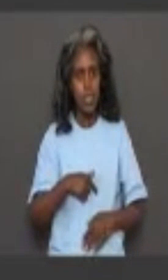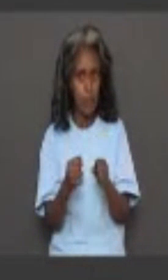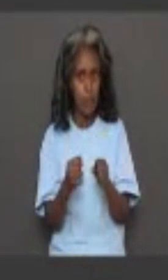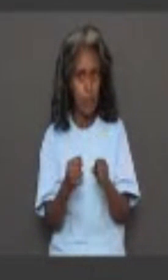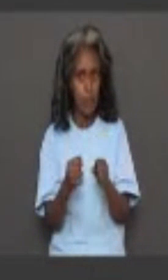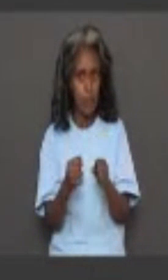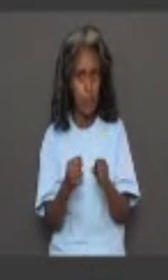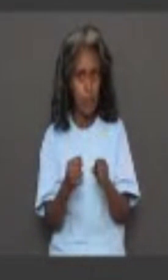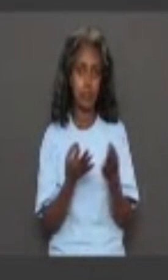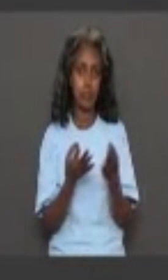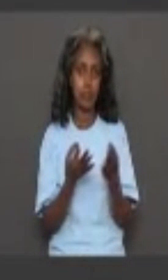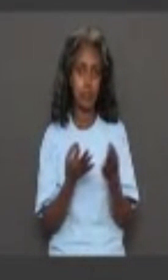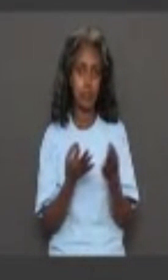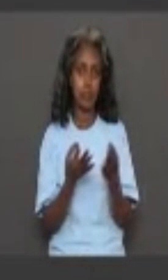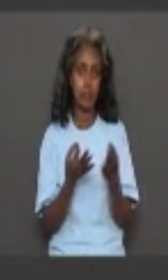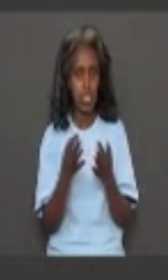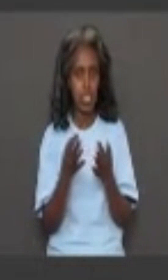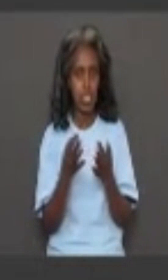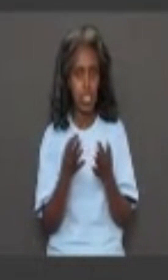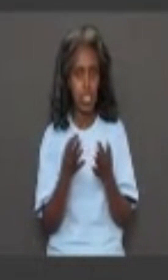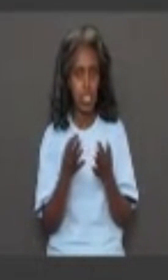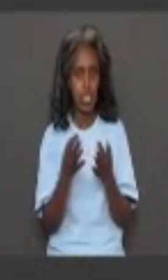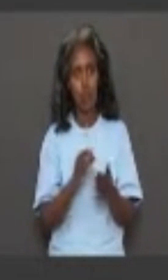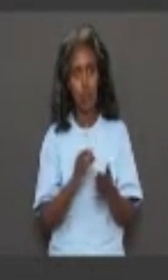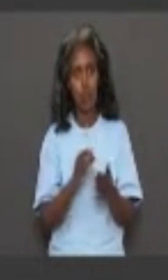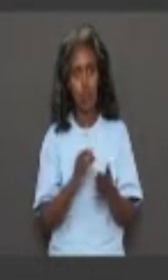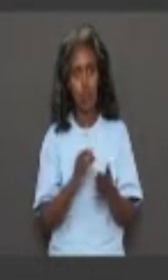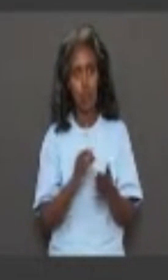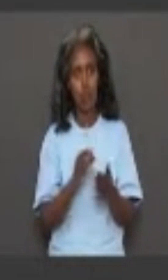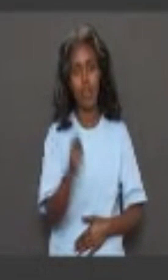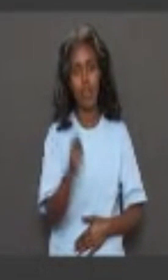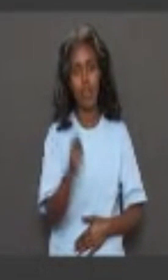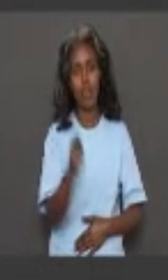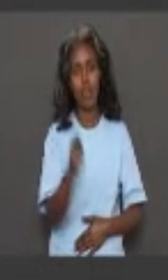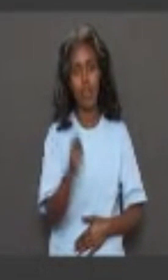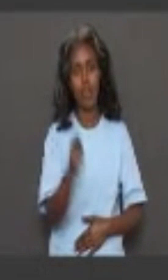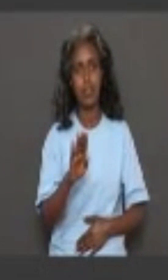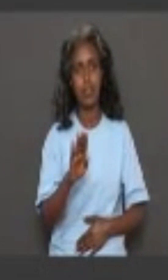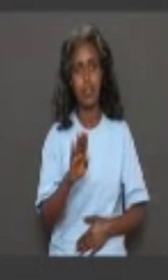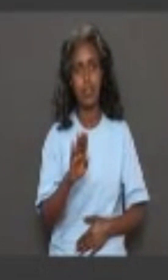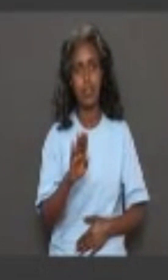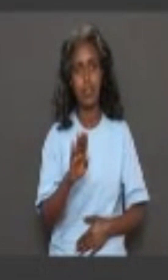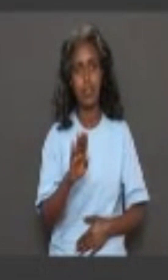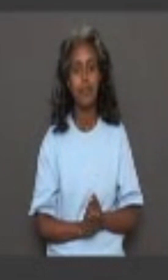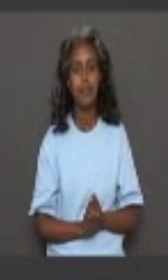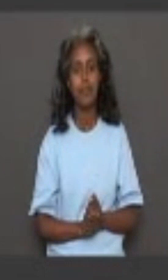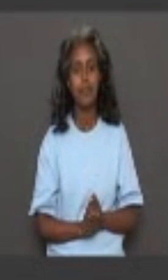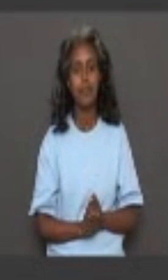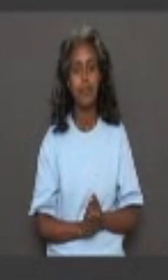to express it in the form of a over b.